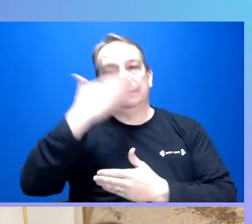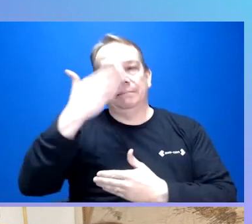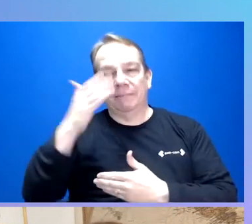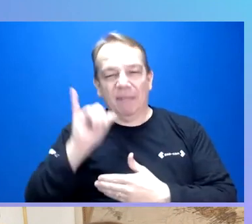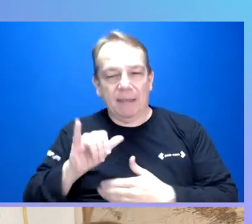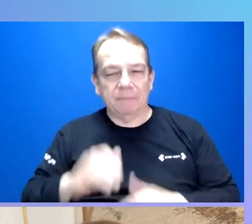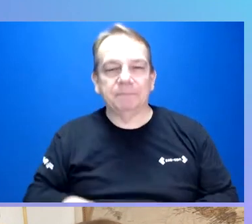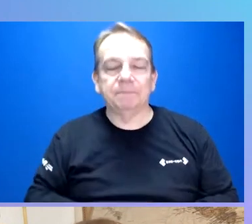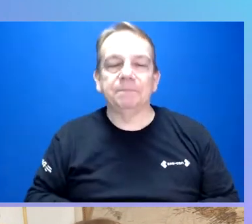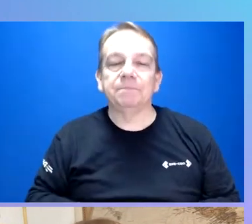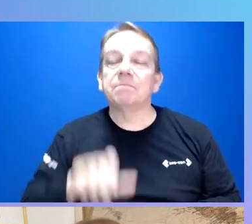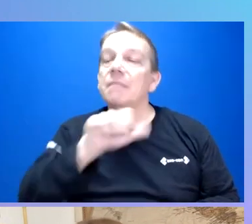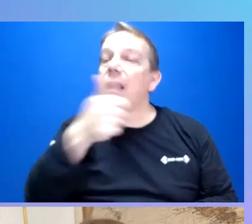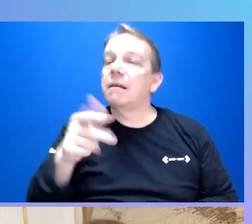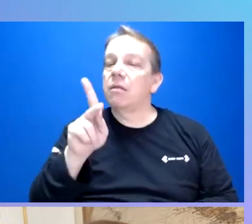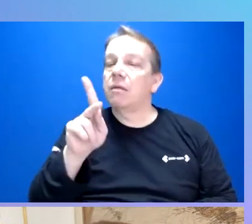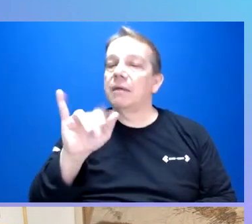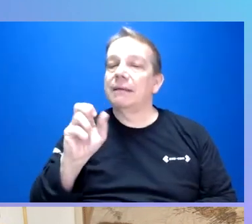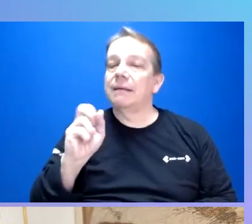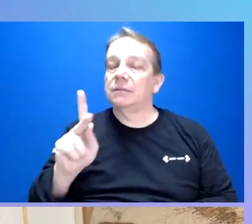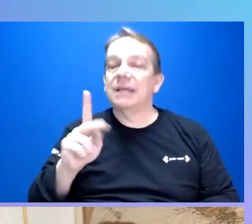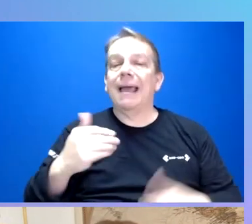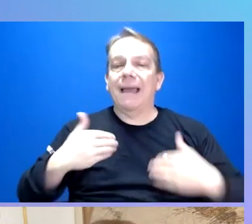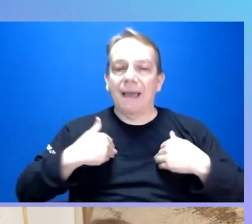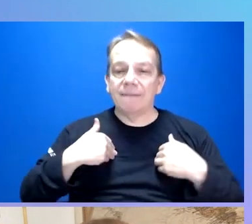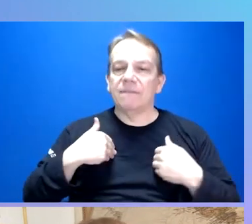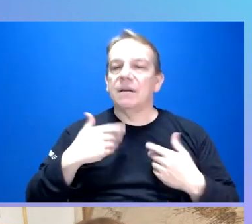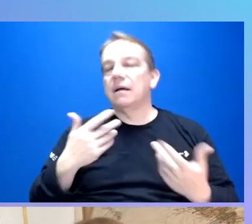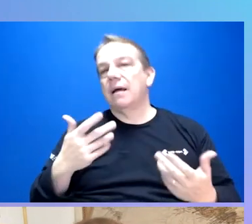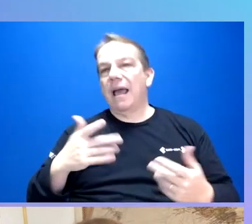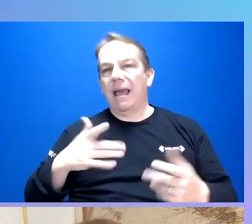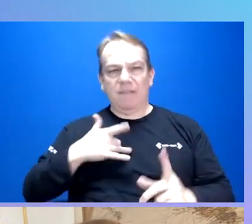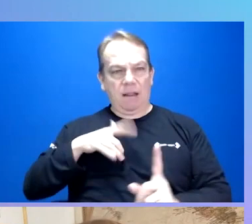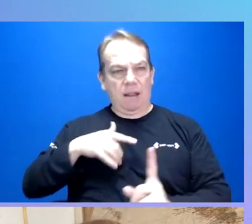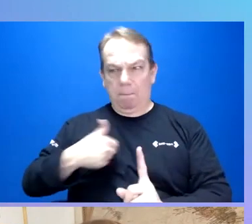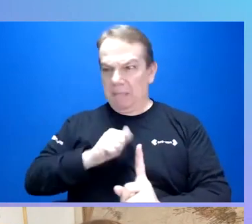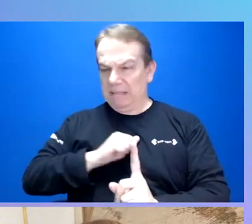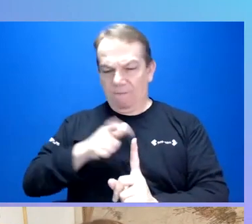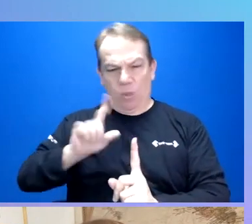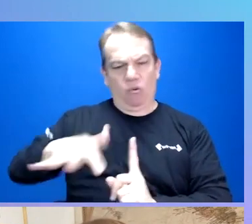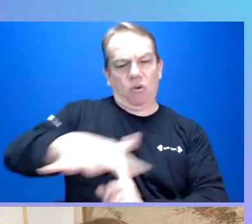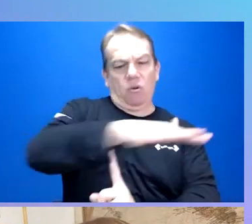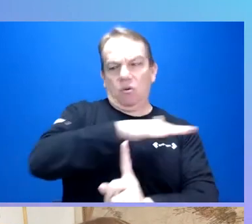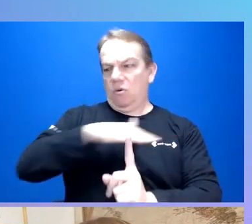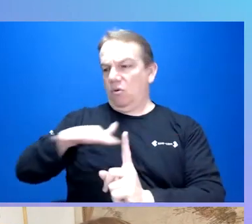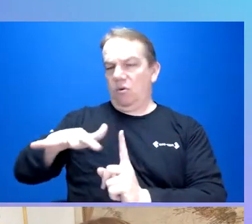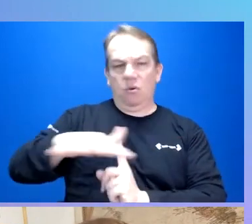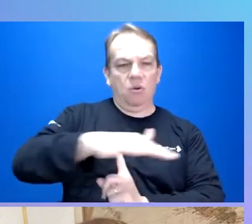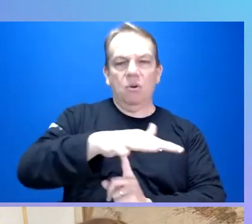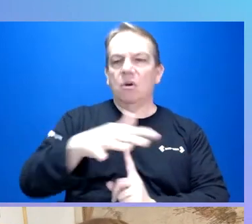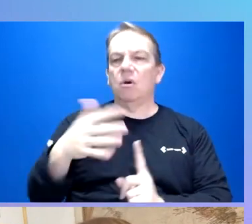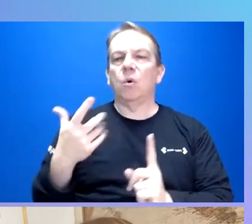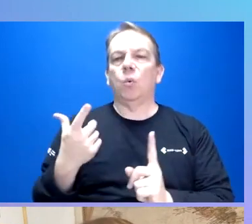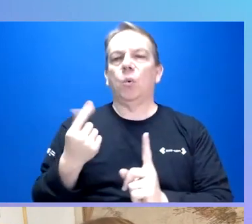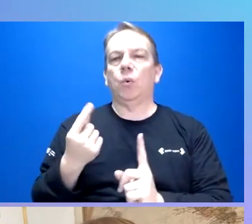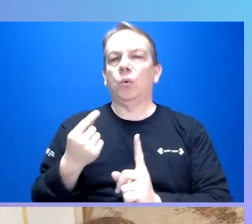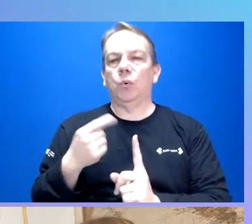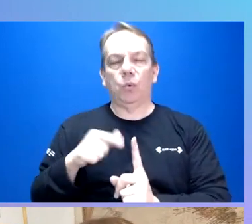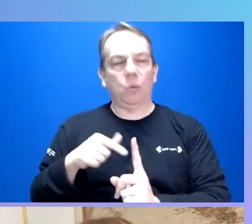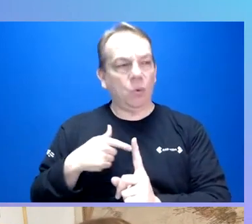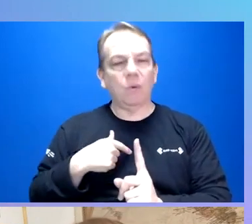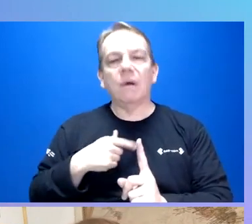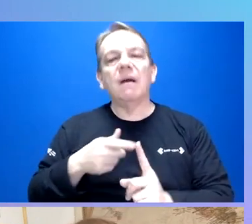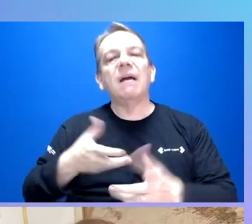And then another kiosk focused on the proprioceptive sense. So one of the interpretations for the exhibit was a historical cast